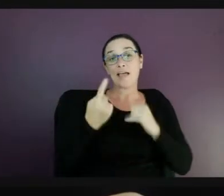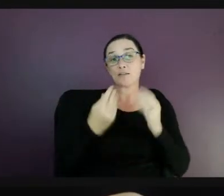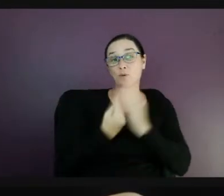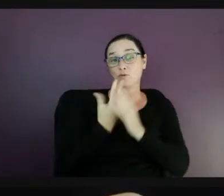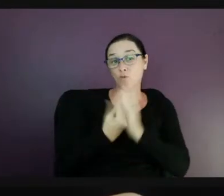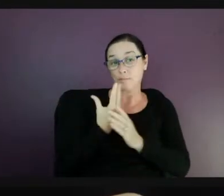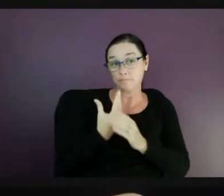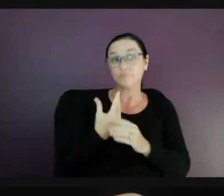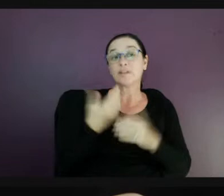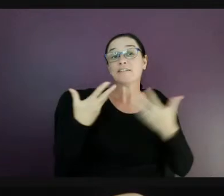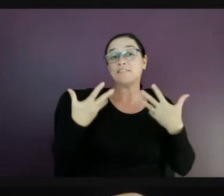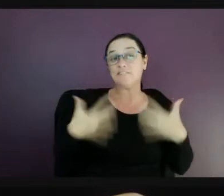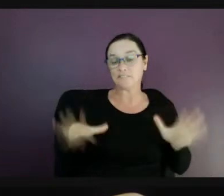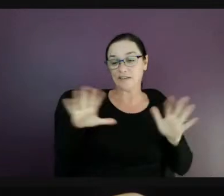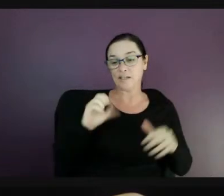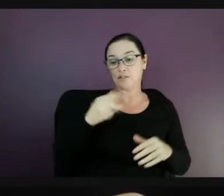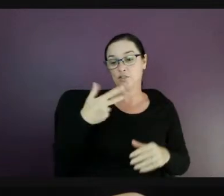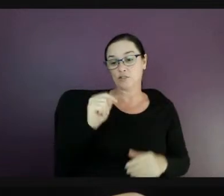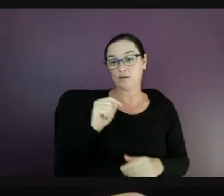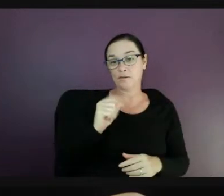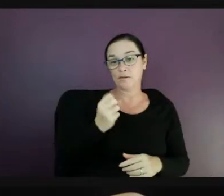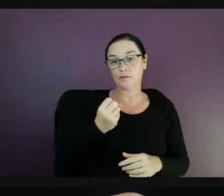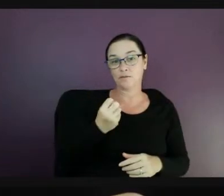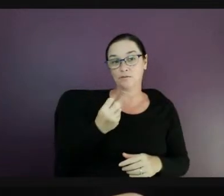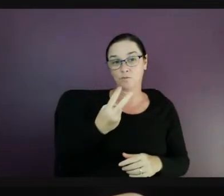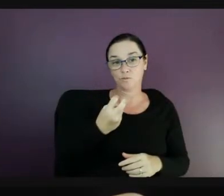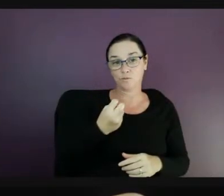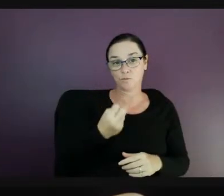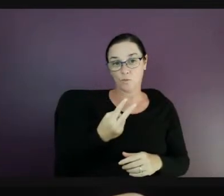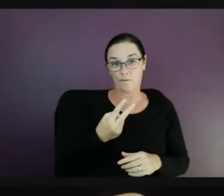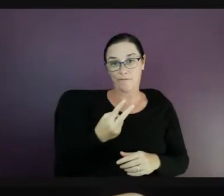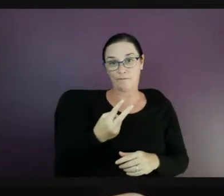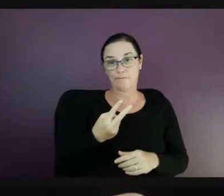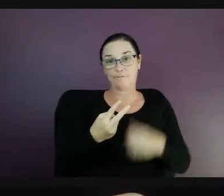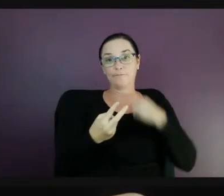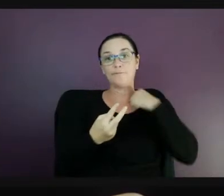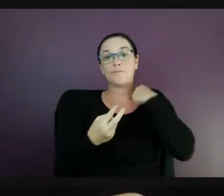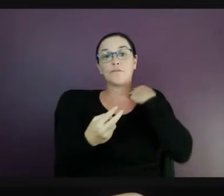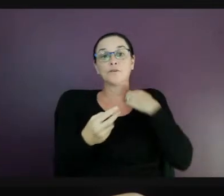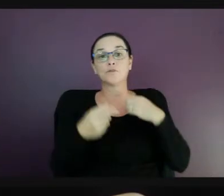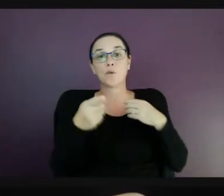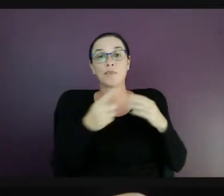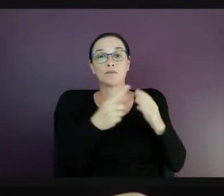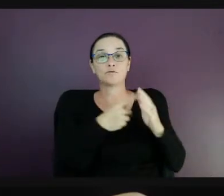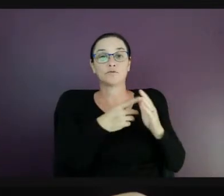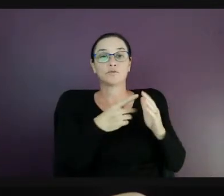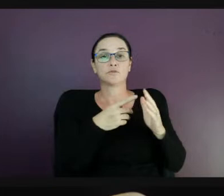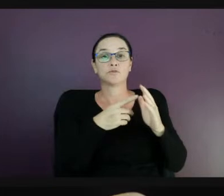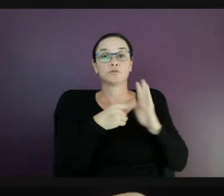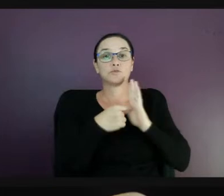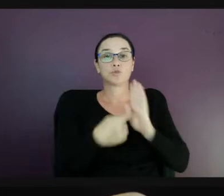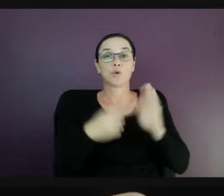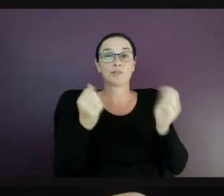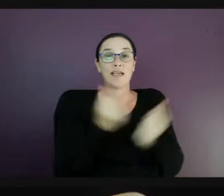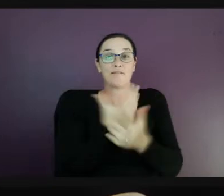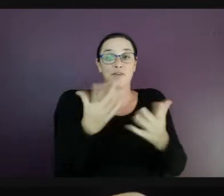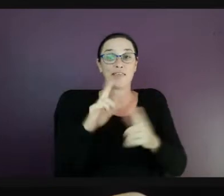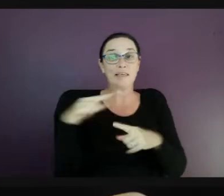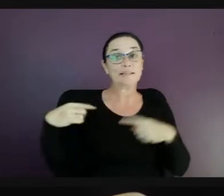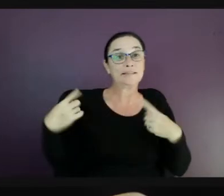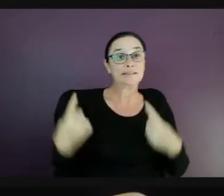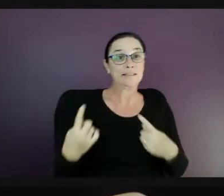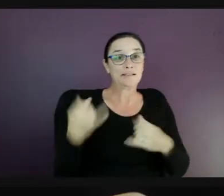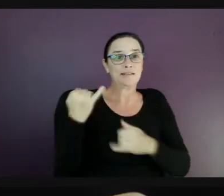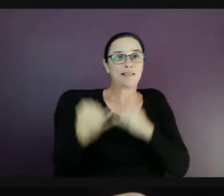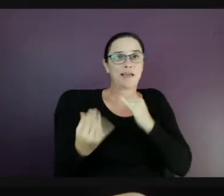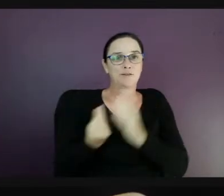now fully over 1 month away from the last eruption. And this entire graph is showing everything since the last eruption ended.